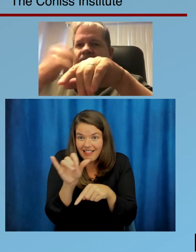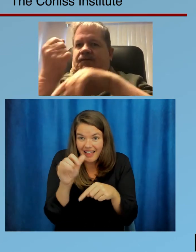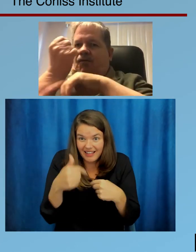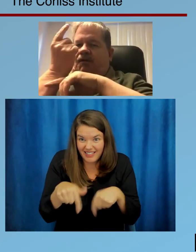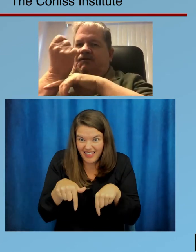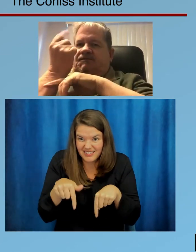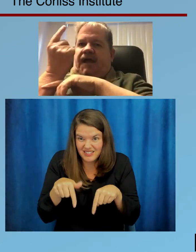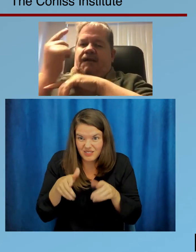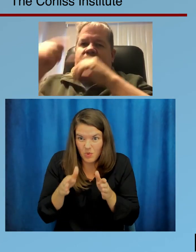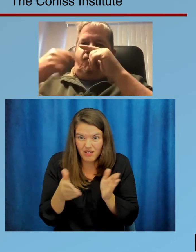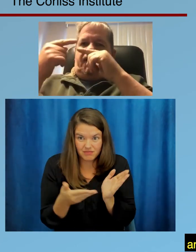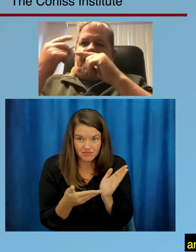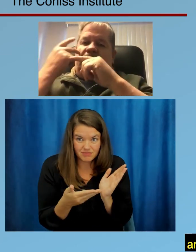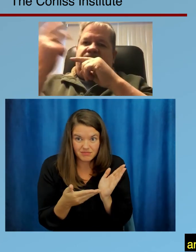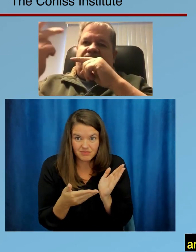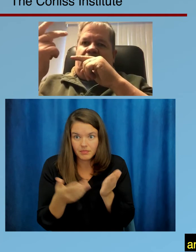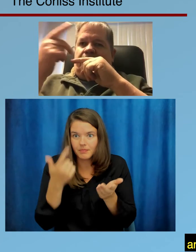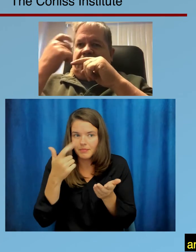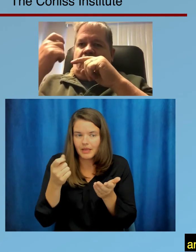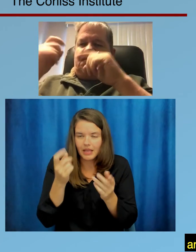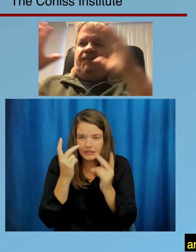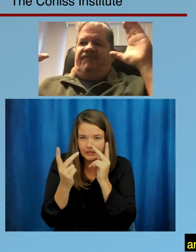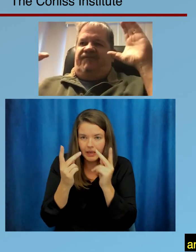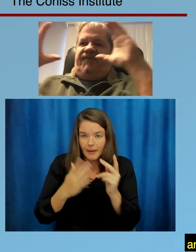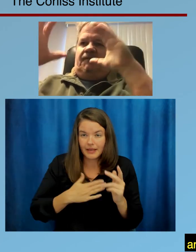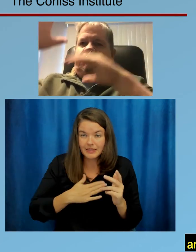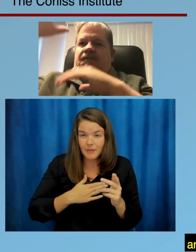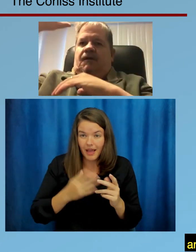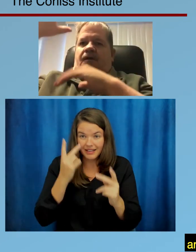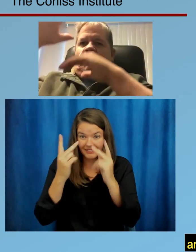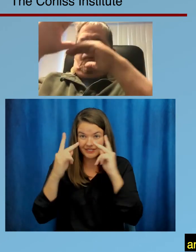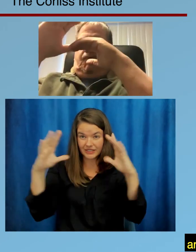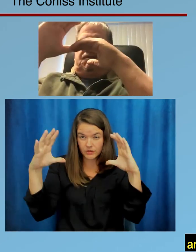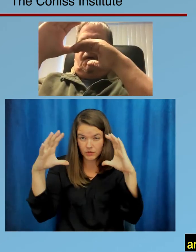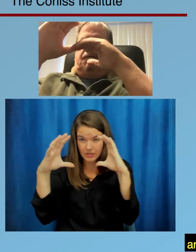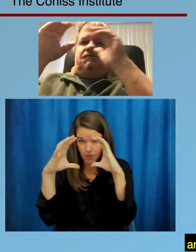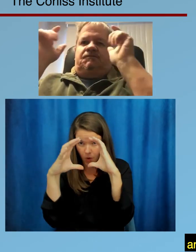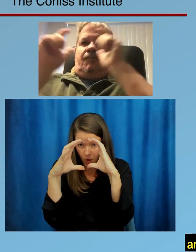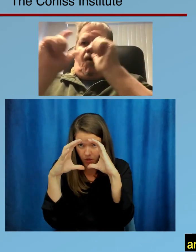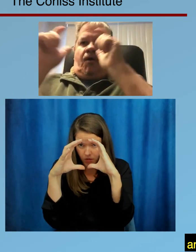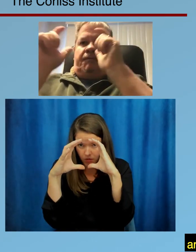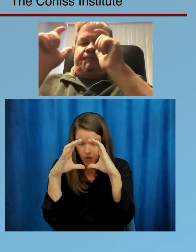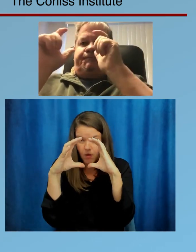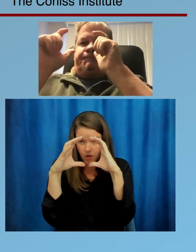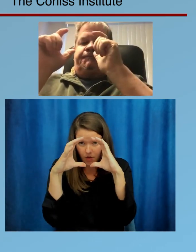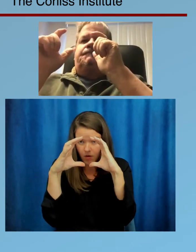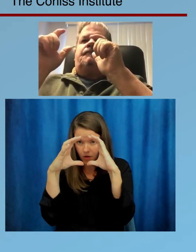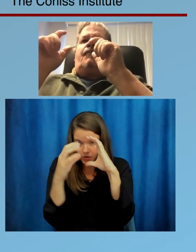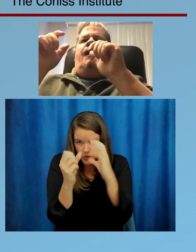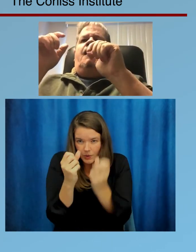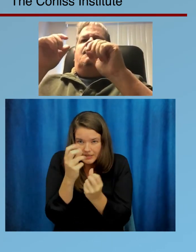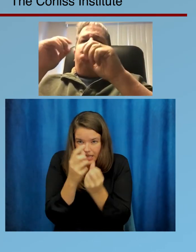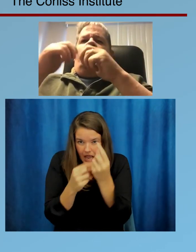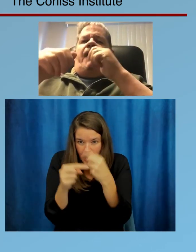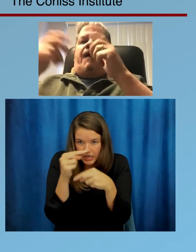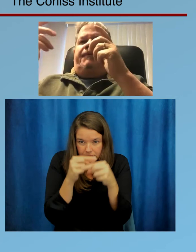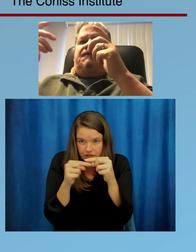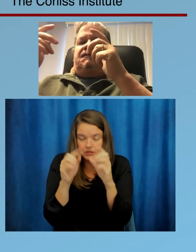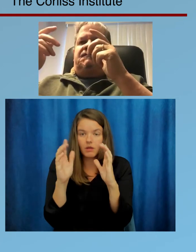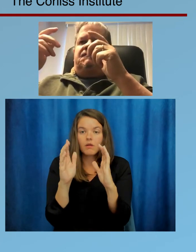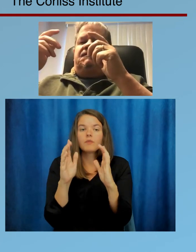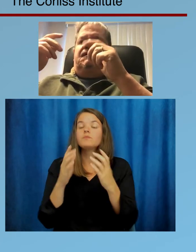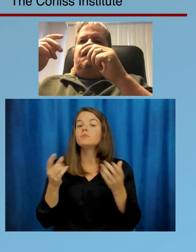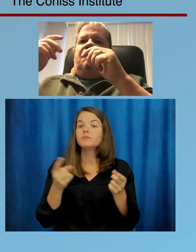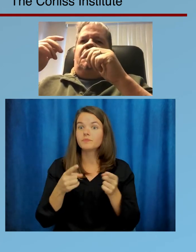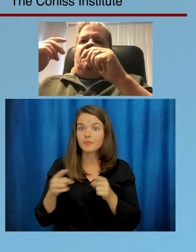for me to understand them when I could see, because my field was so small. So what